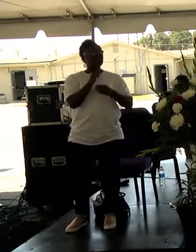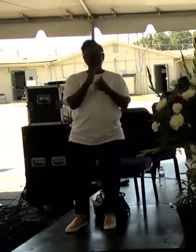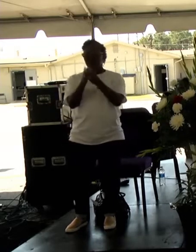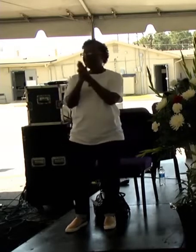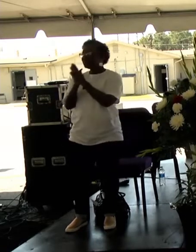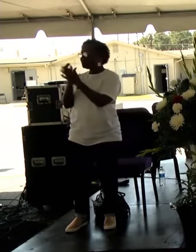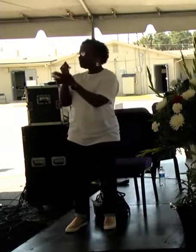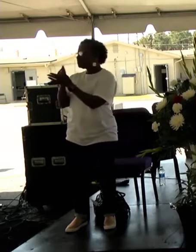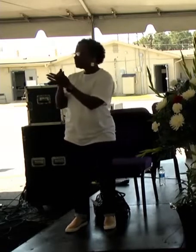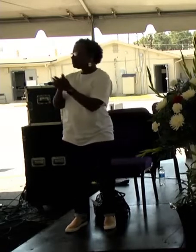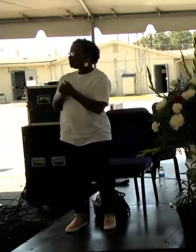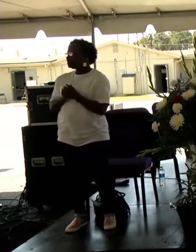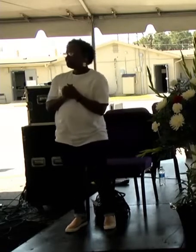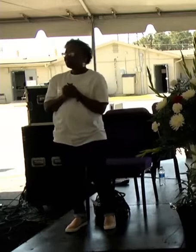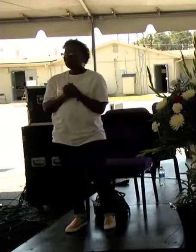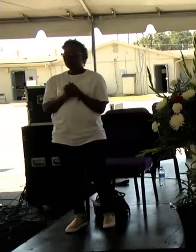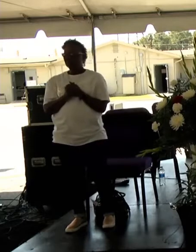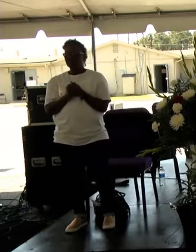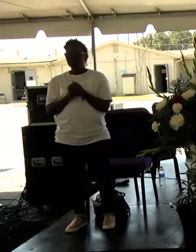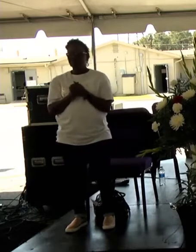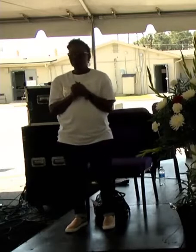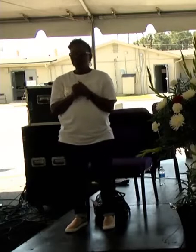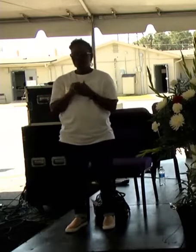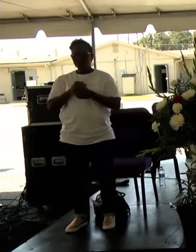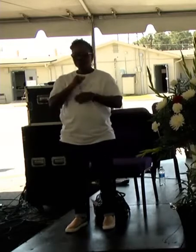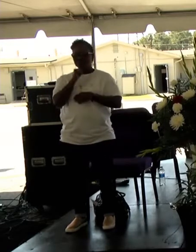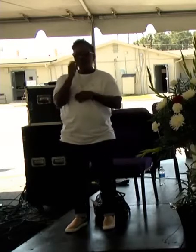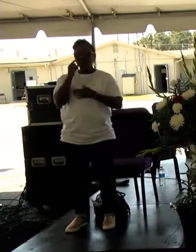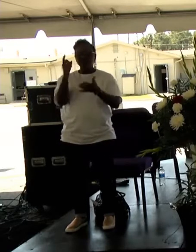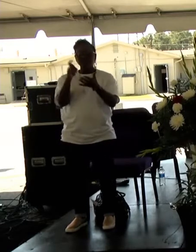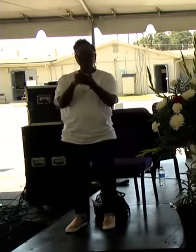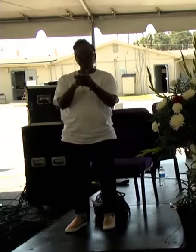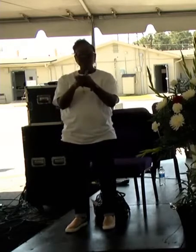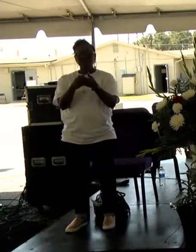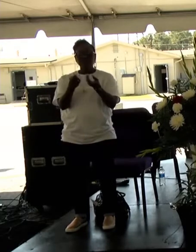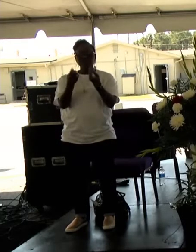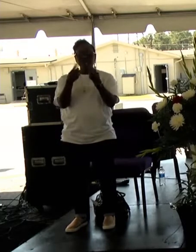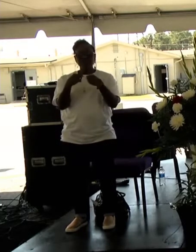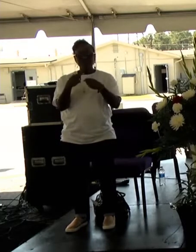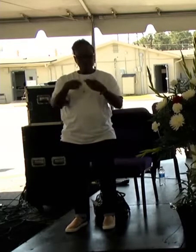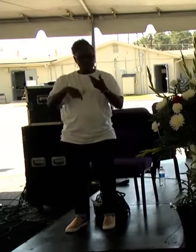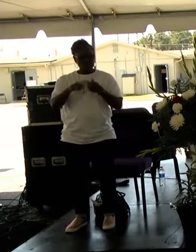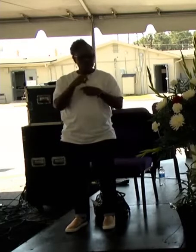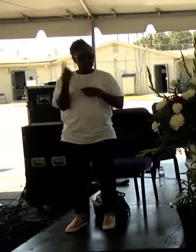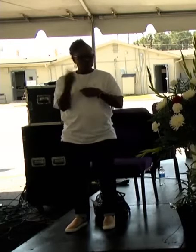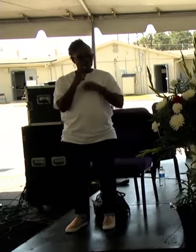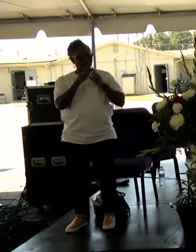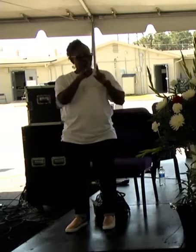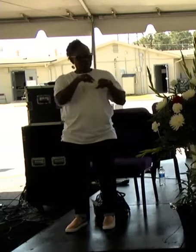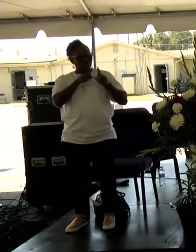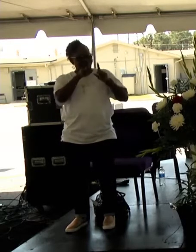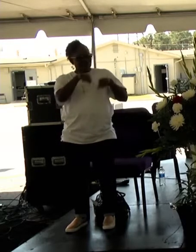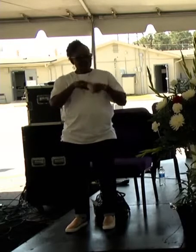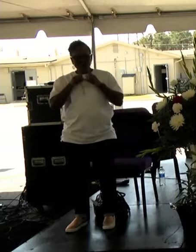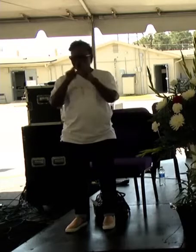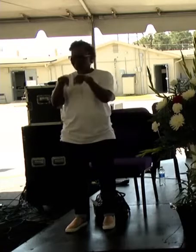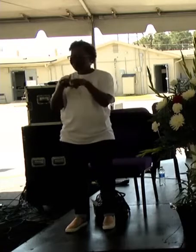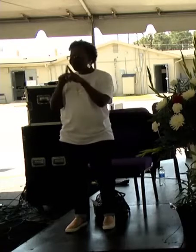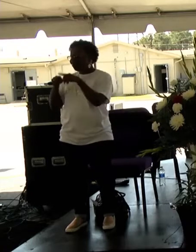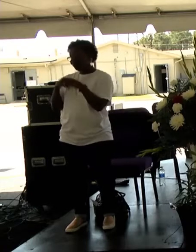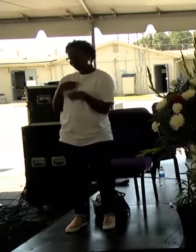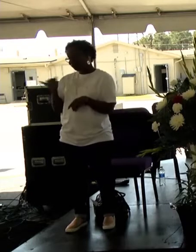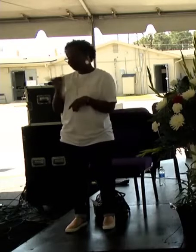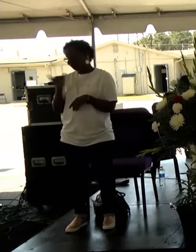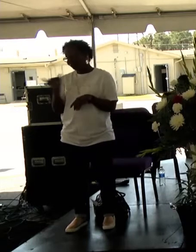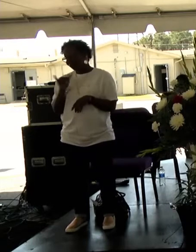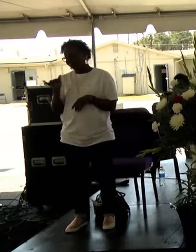all of this. We have become an order society, whereas we're ordering stuff all the time. I am with no